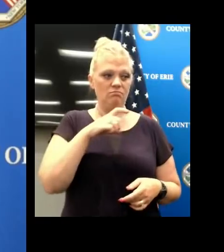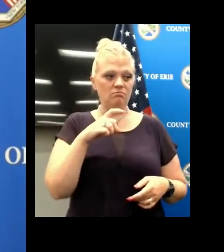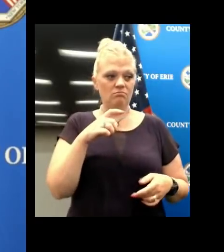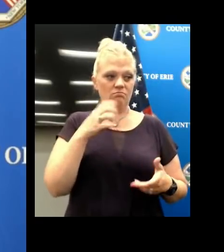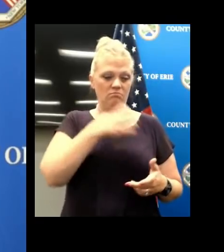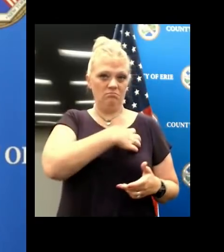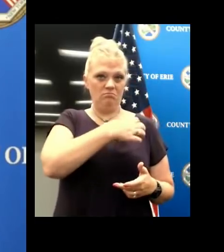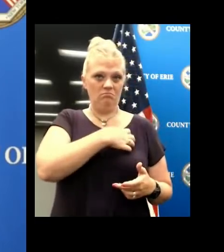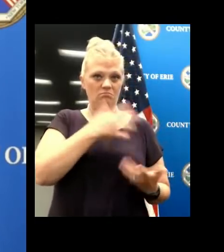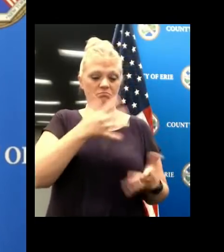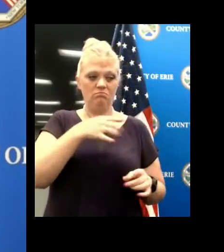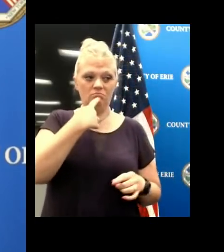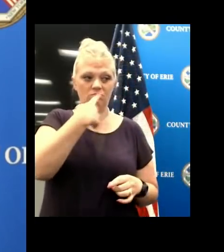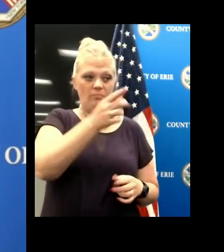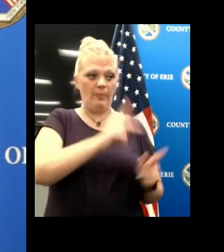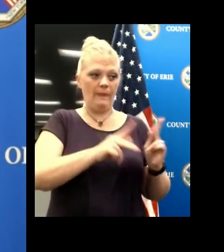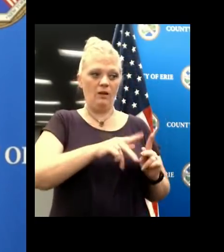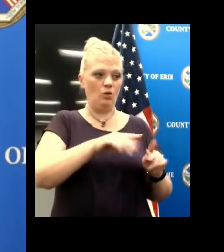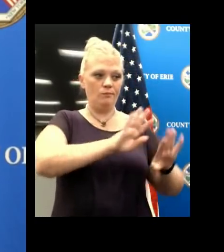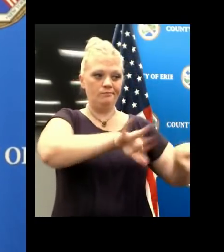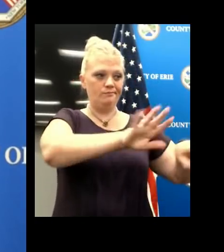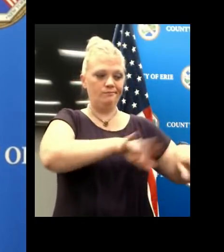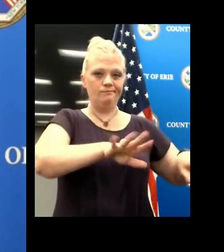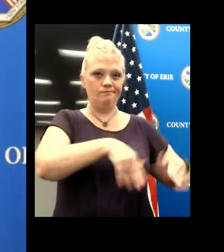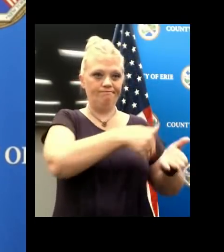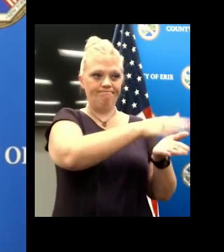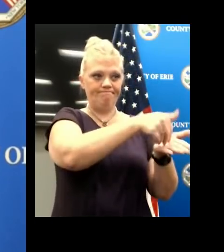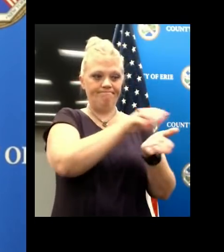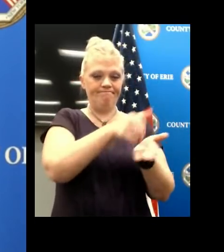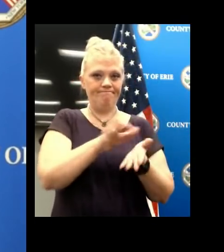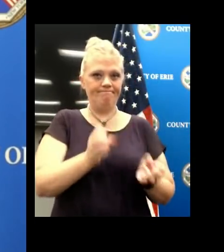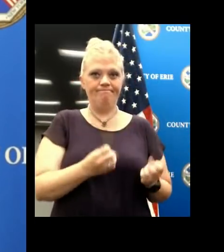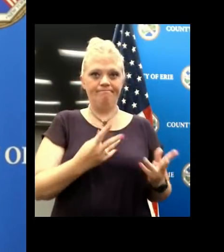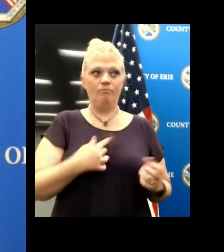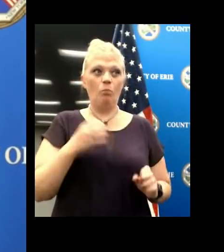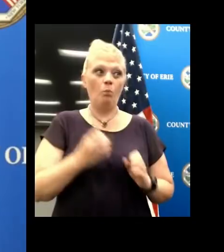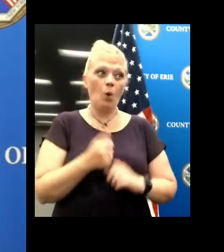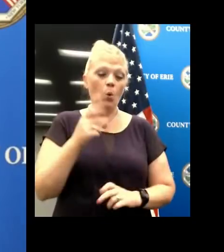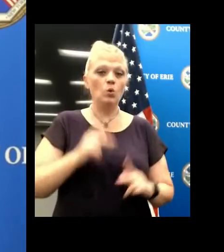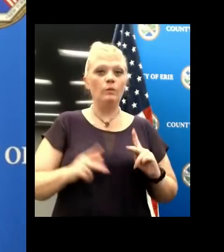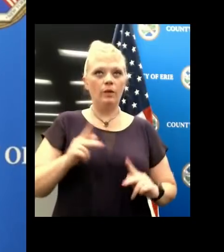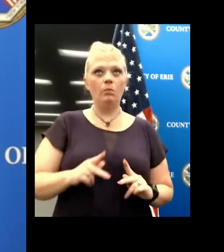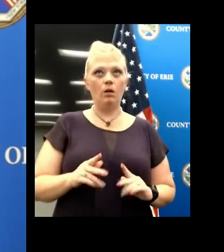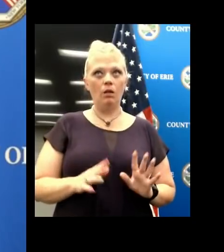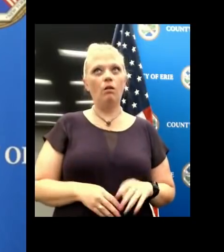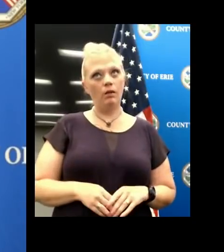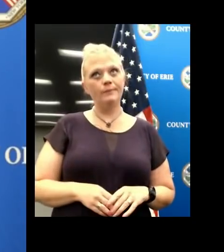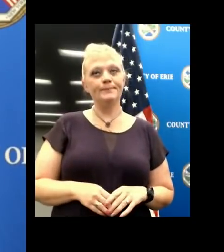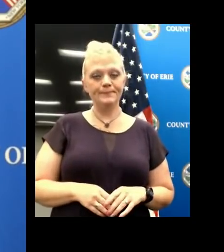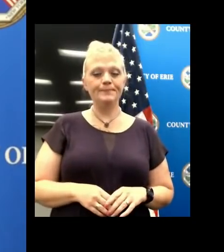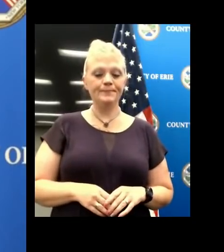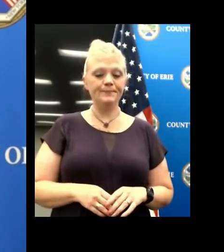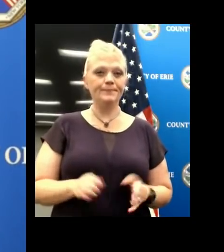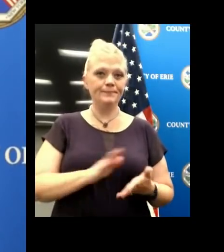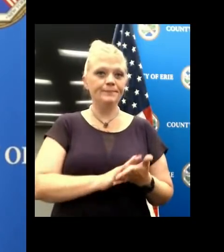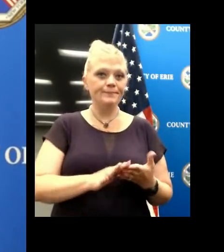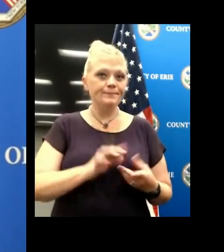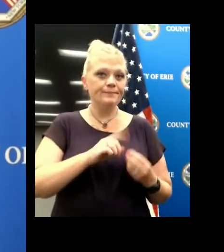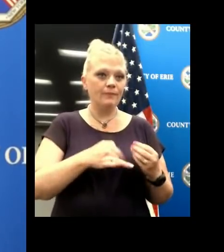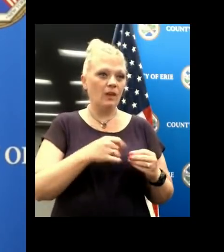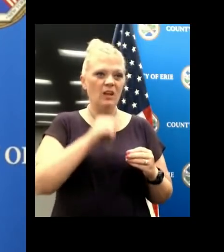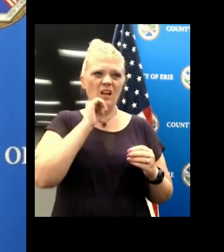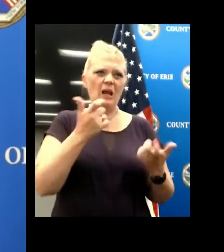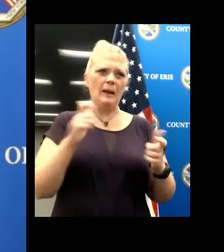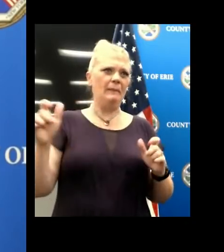spoken to individuals saying you have to break this up. Most people are very amenable, and we have not seen huge issues in our parks